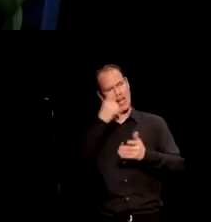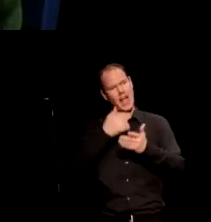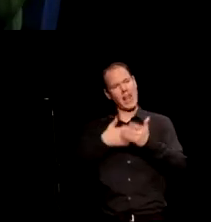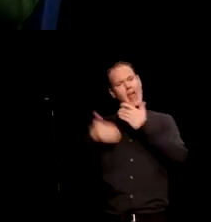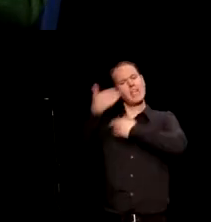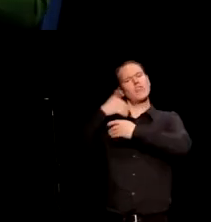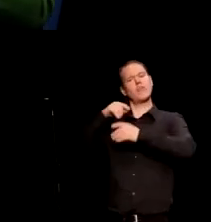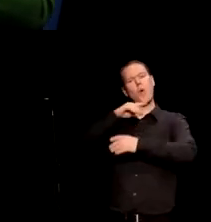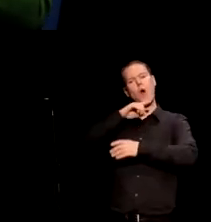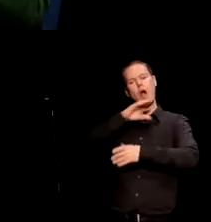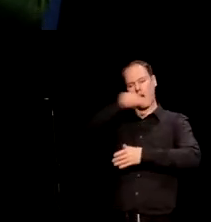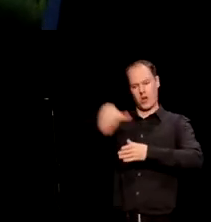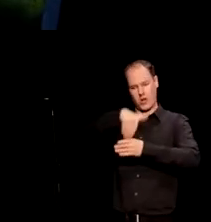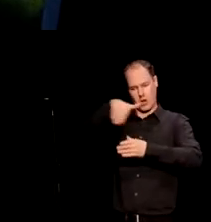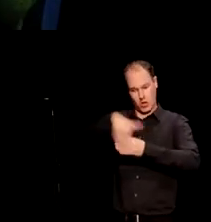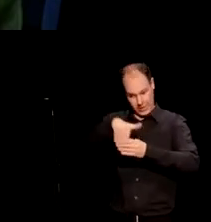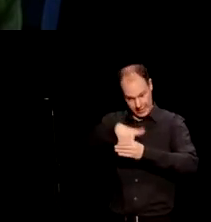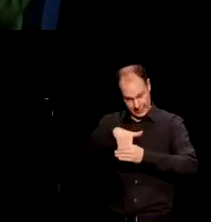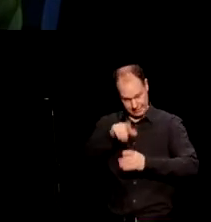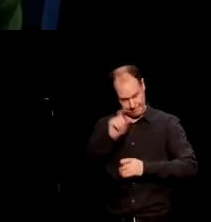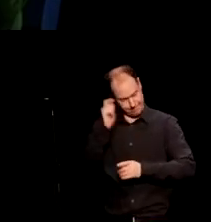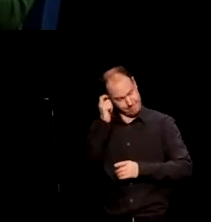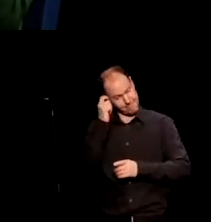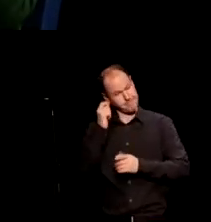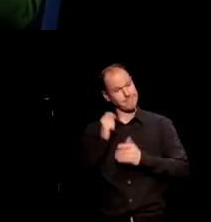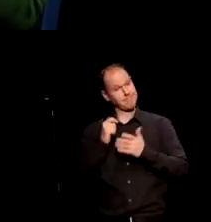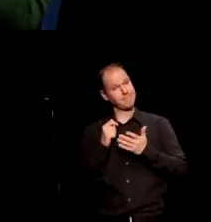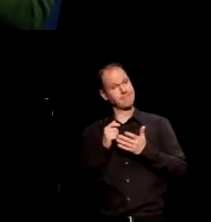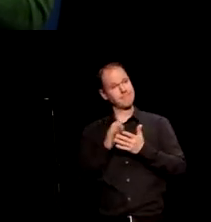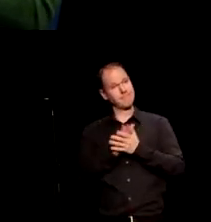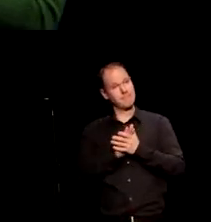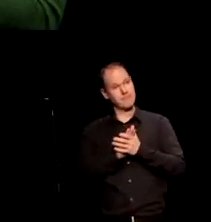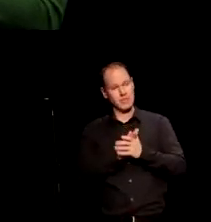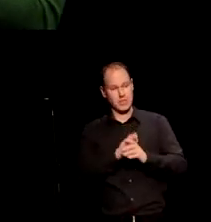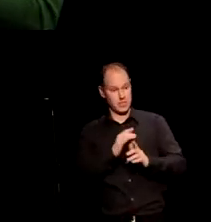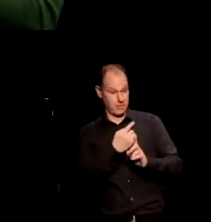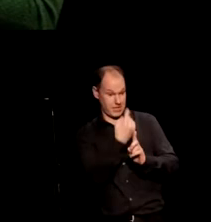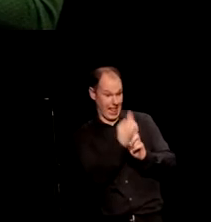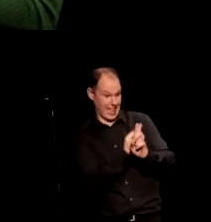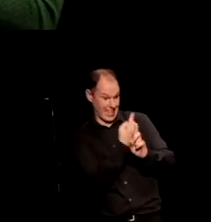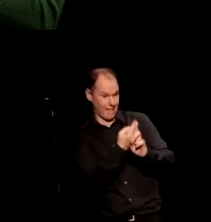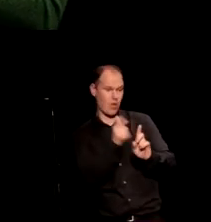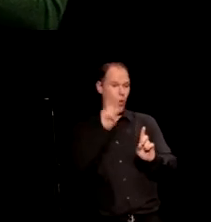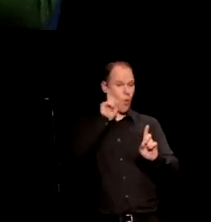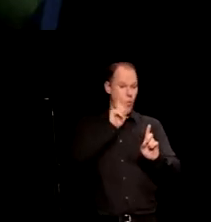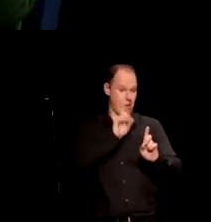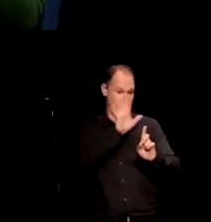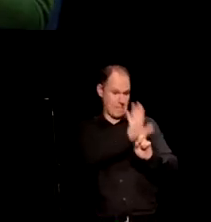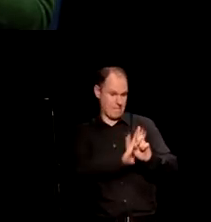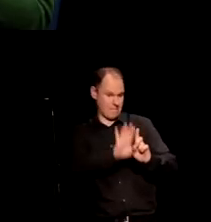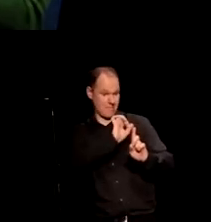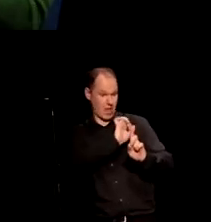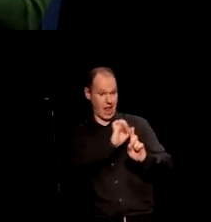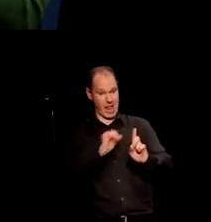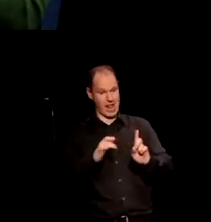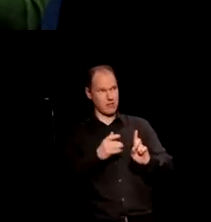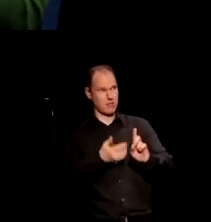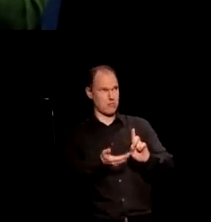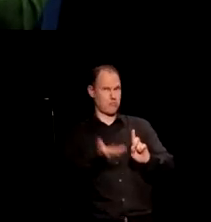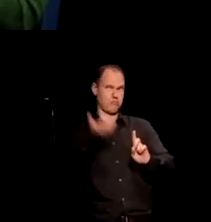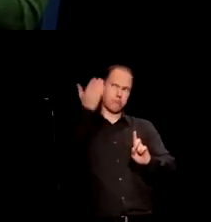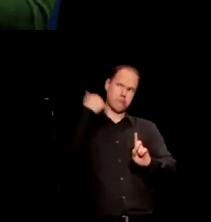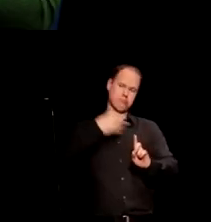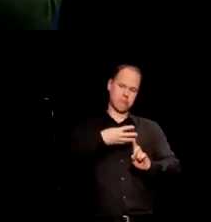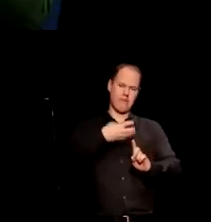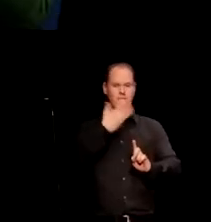so it's a question about what additional things have you learnt about her as a woman living in 30s, you